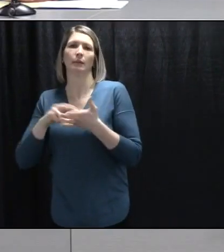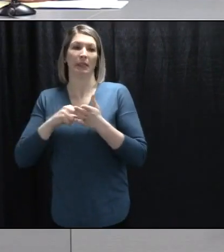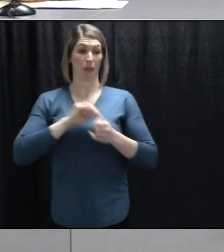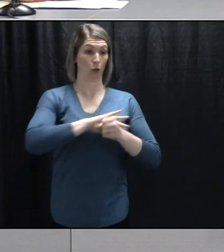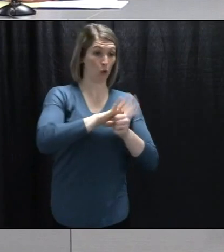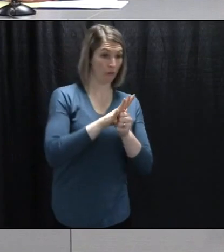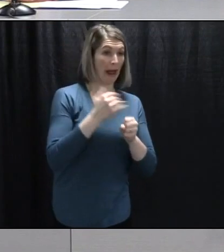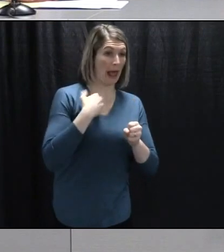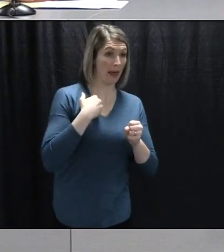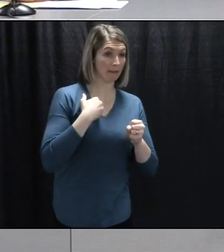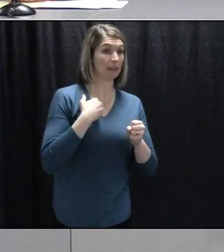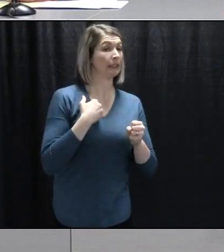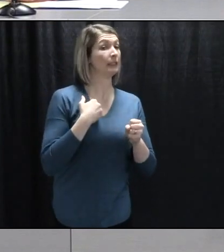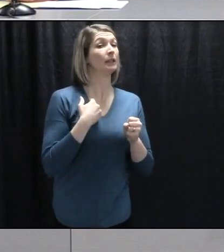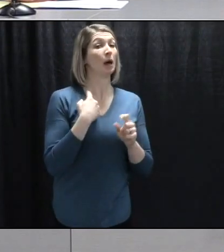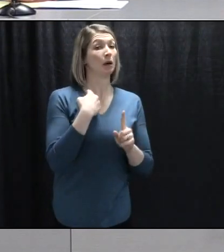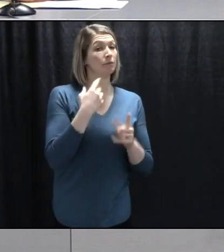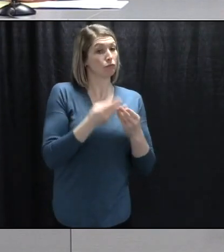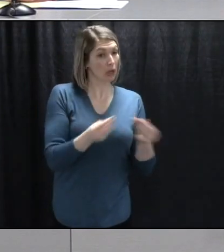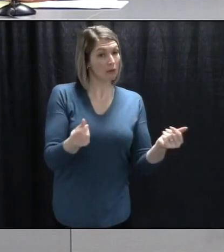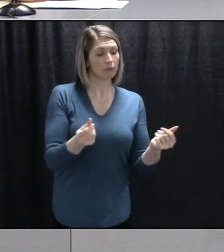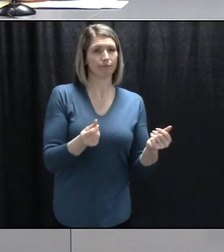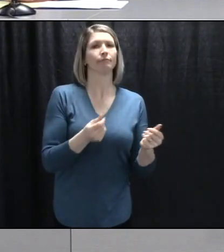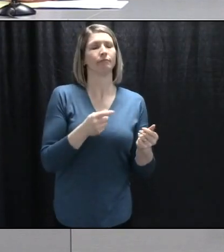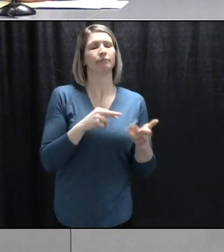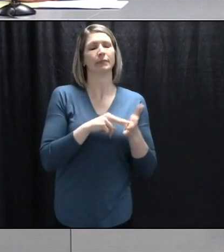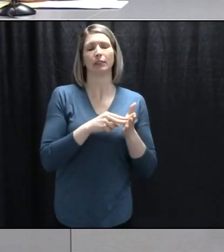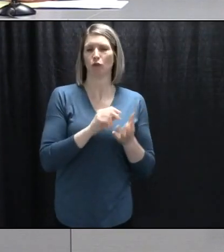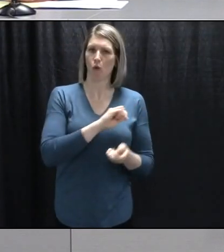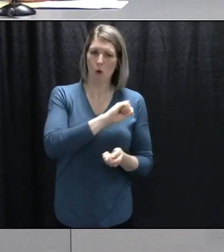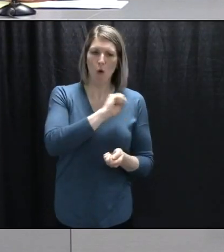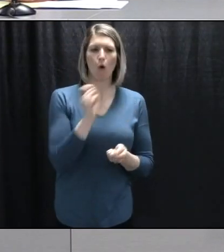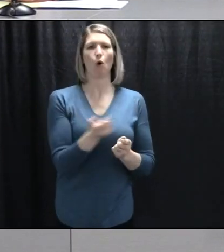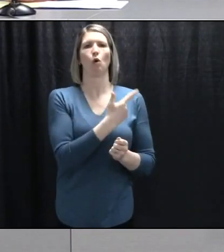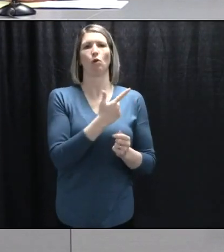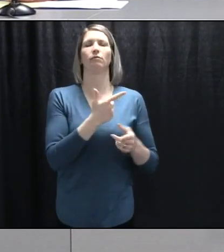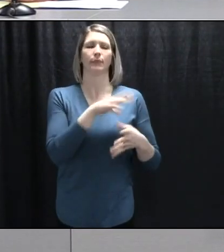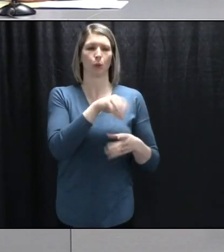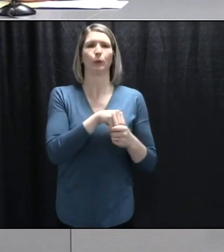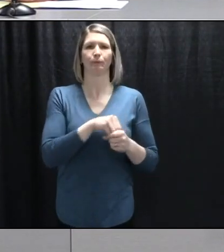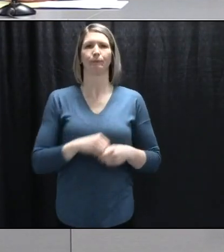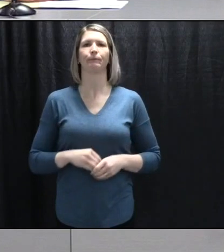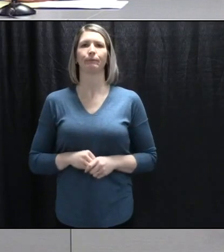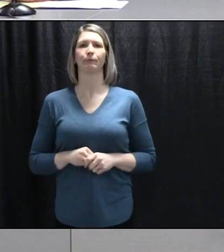Our next questions are from Holly Mackenzie-Sutter of the Canadian Press.